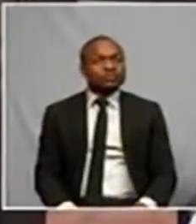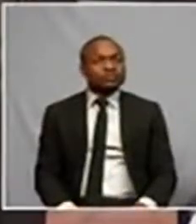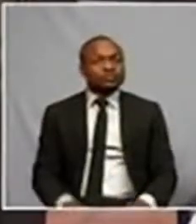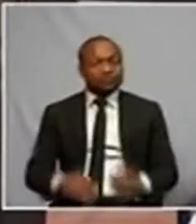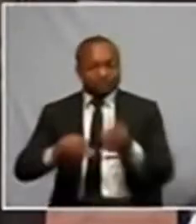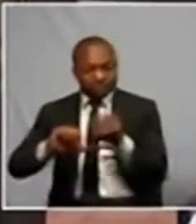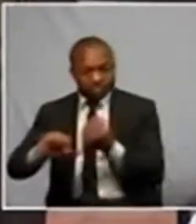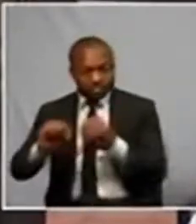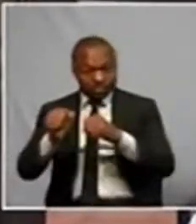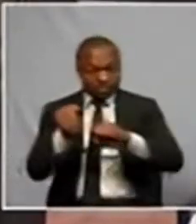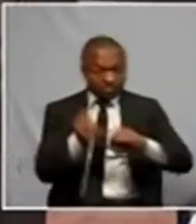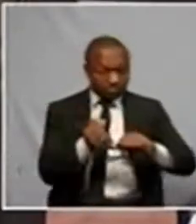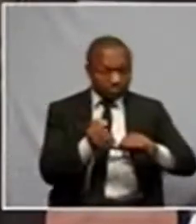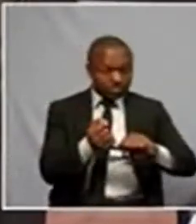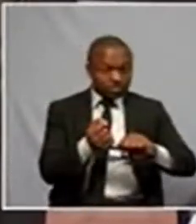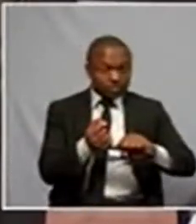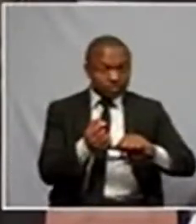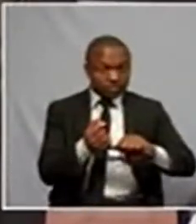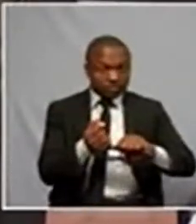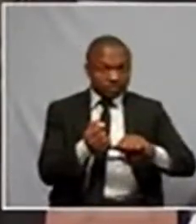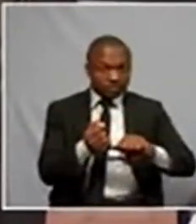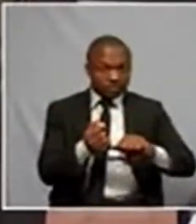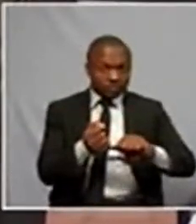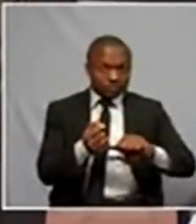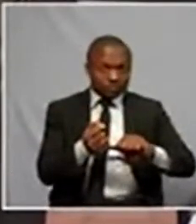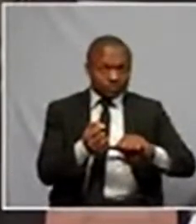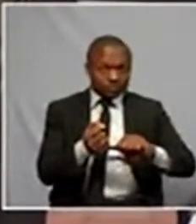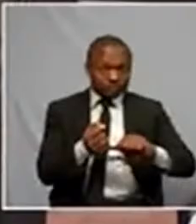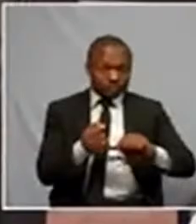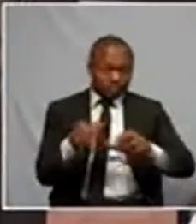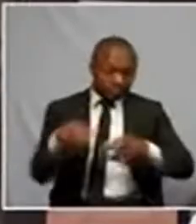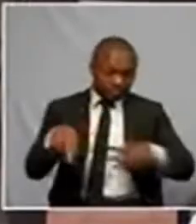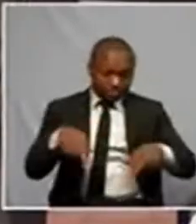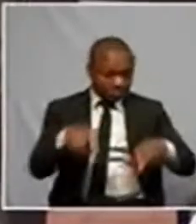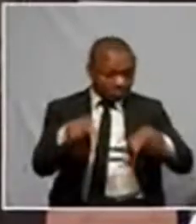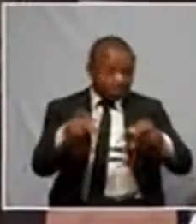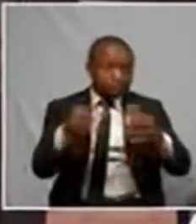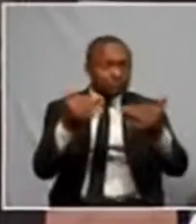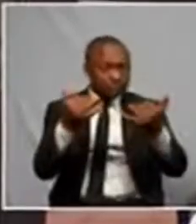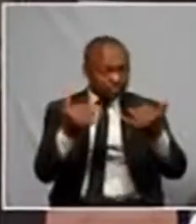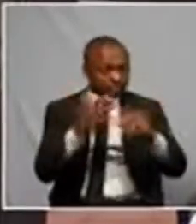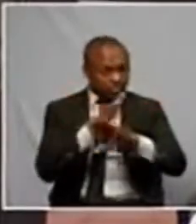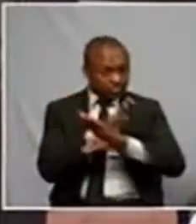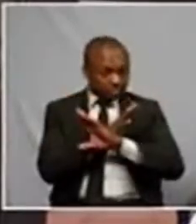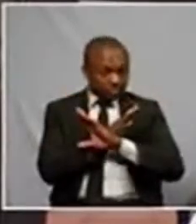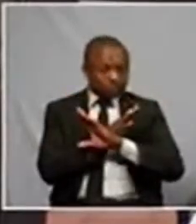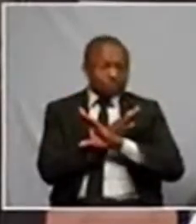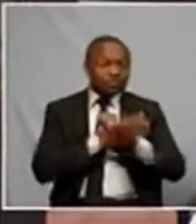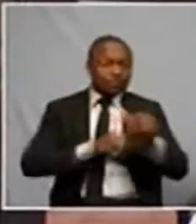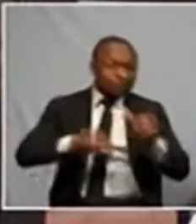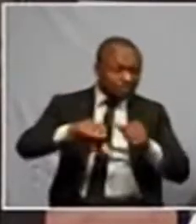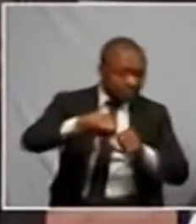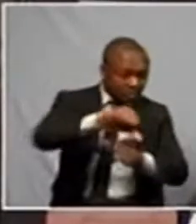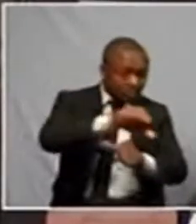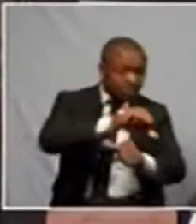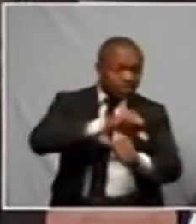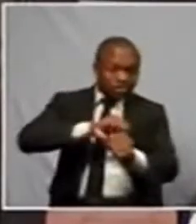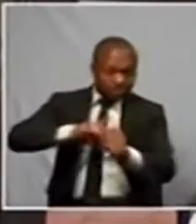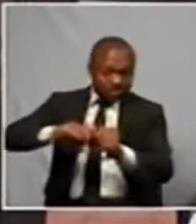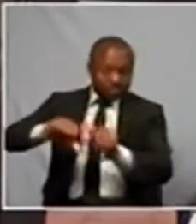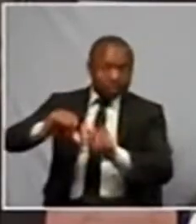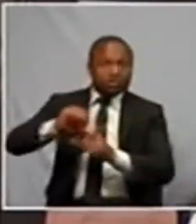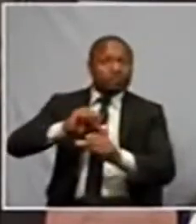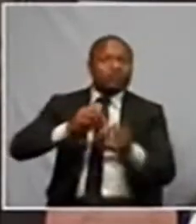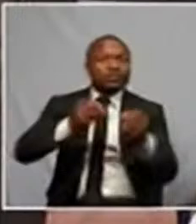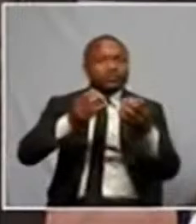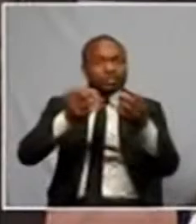conservation of the marine resources. Now, Zambia is a landlocked country, and then you're talking about ocean and